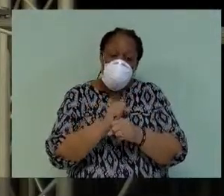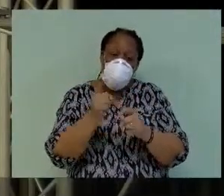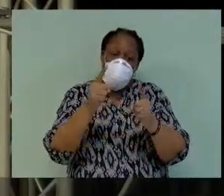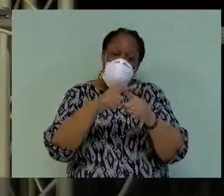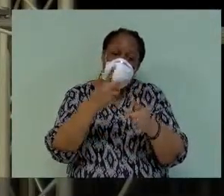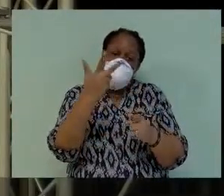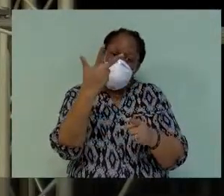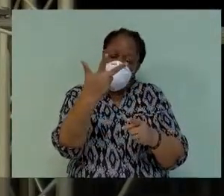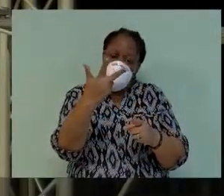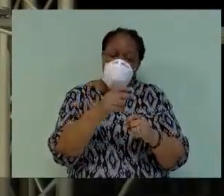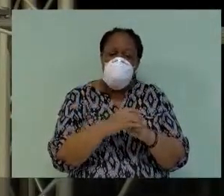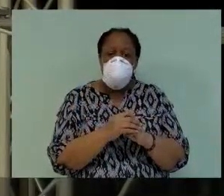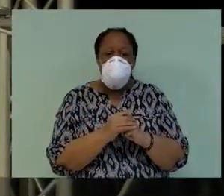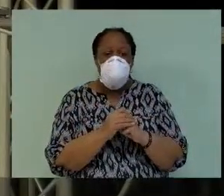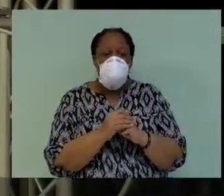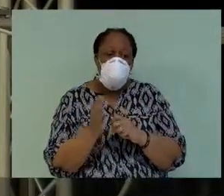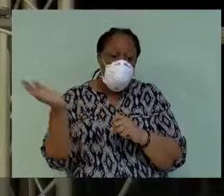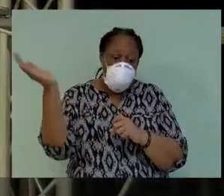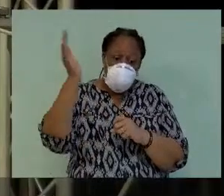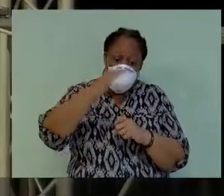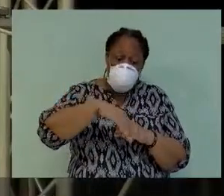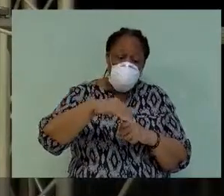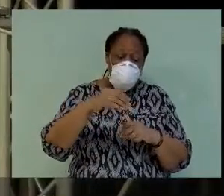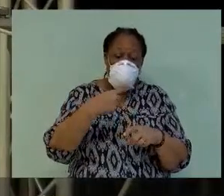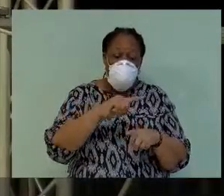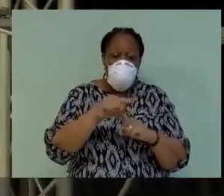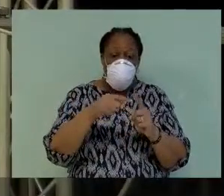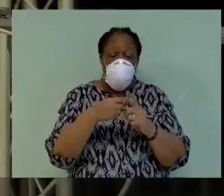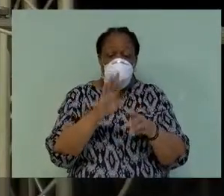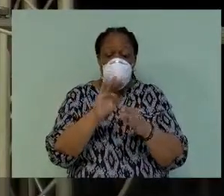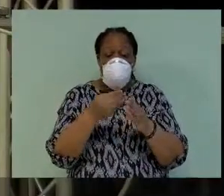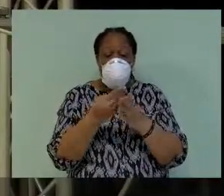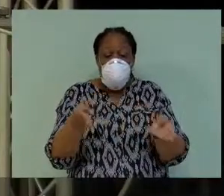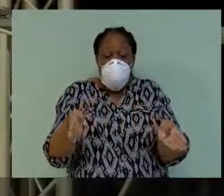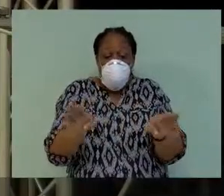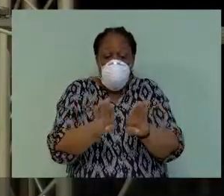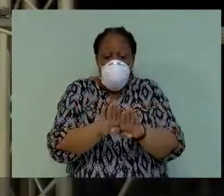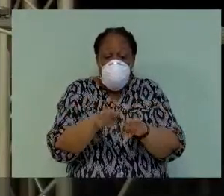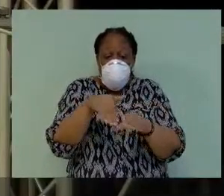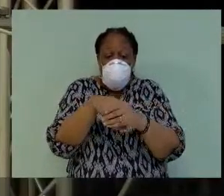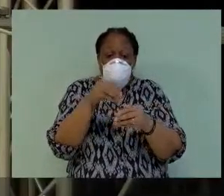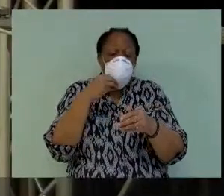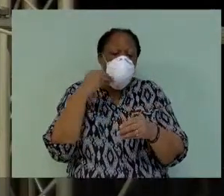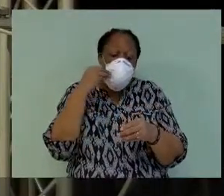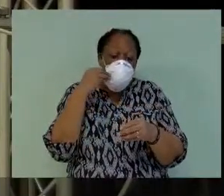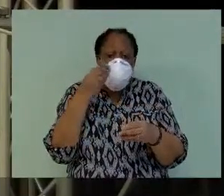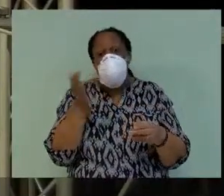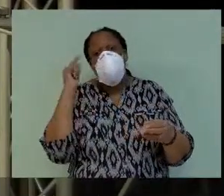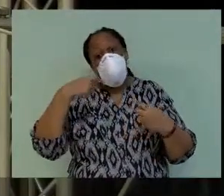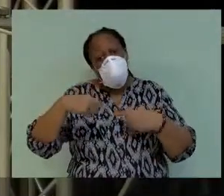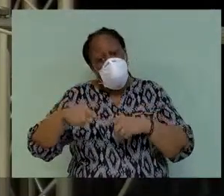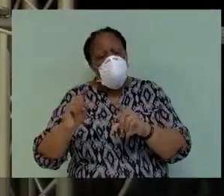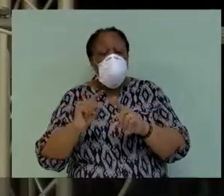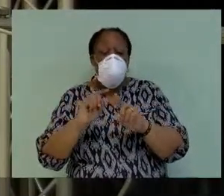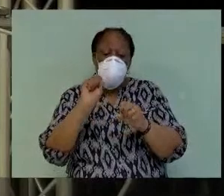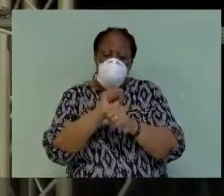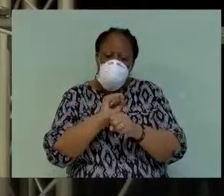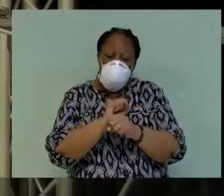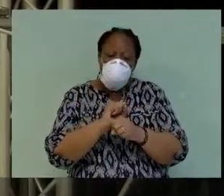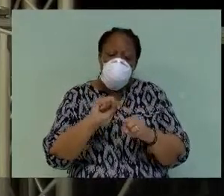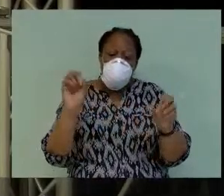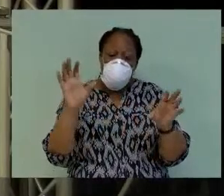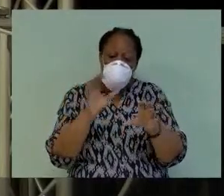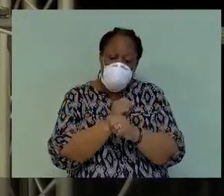Many of them come out on lockdown days to prepare payrolls and other stuff. So there's no